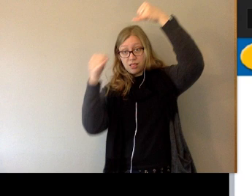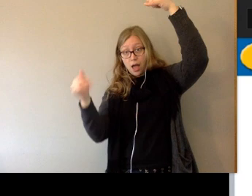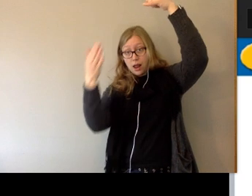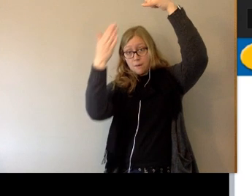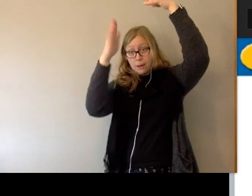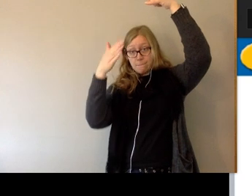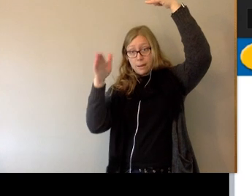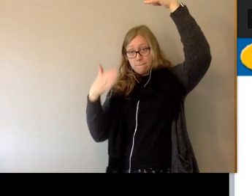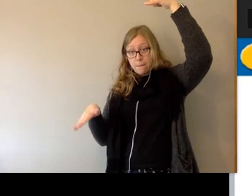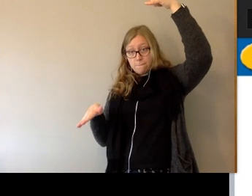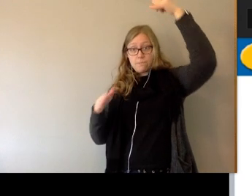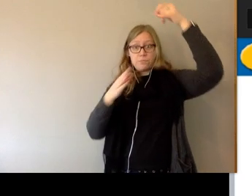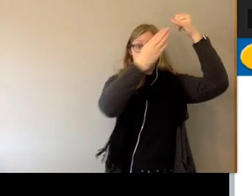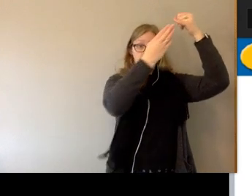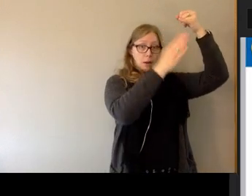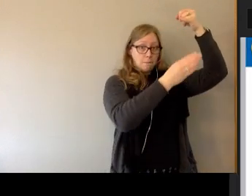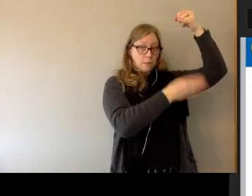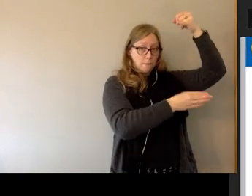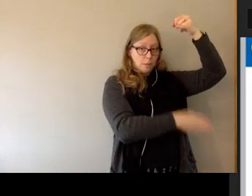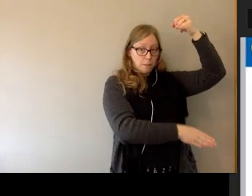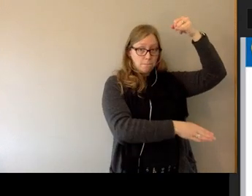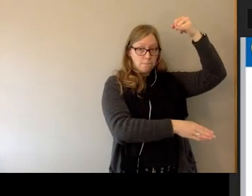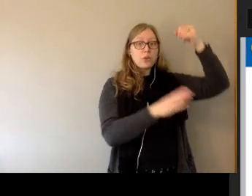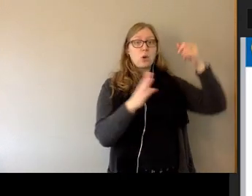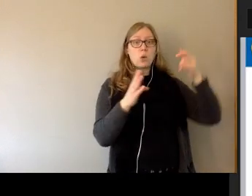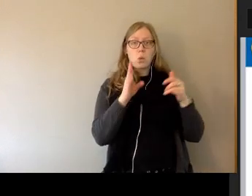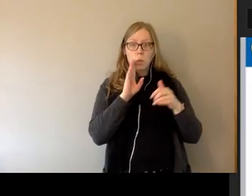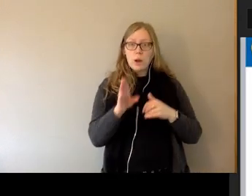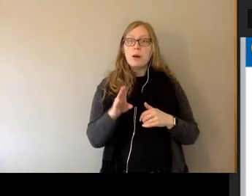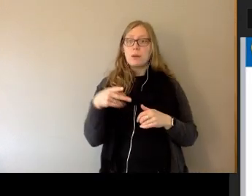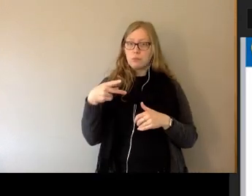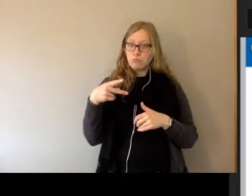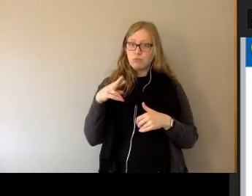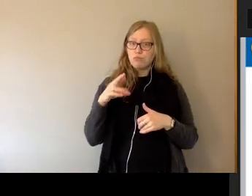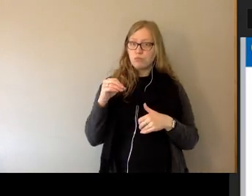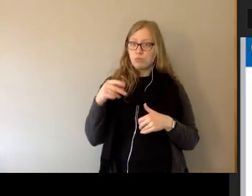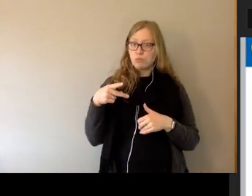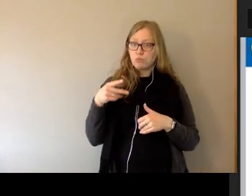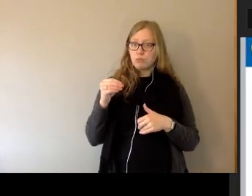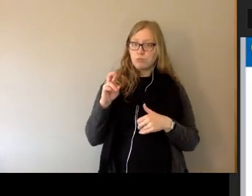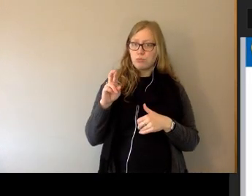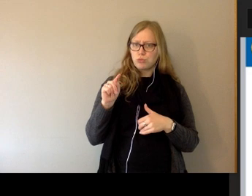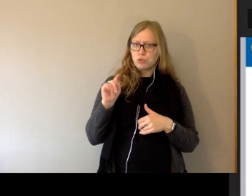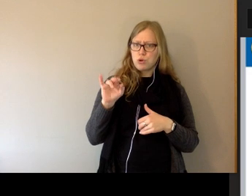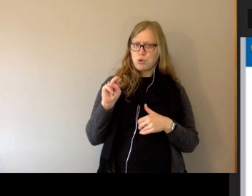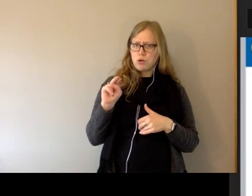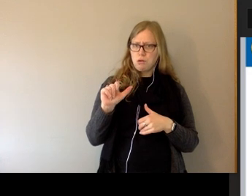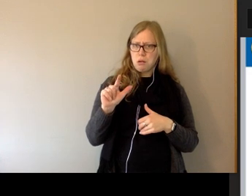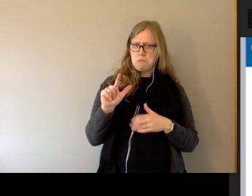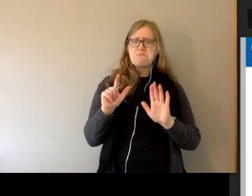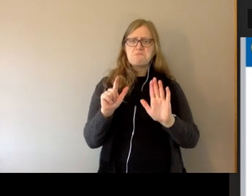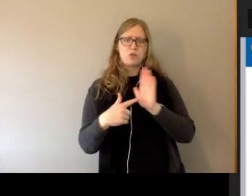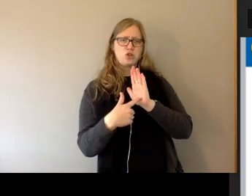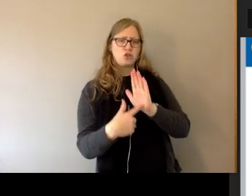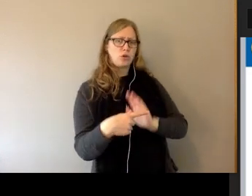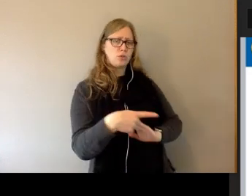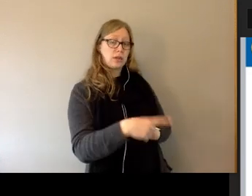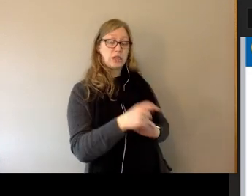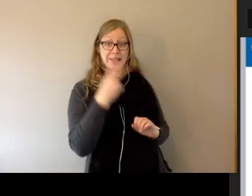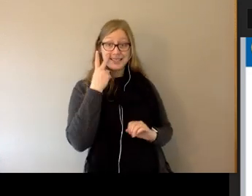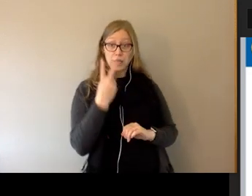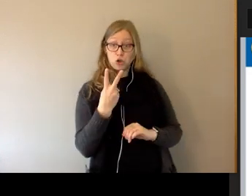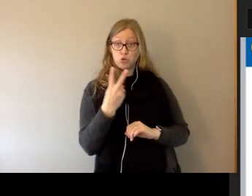of them. It doesn't matter how many. So here I have that situation that's described. I have these two black lines,